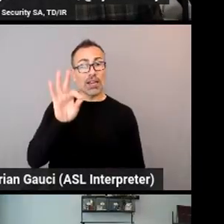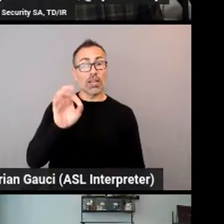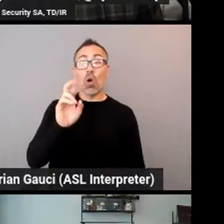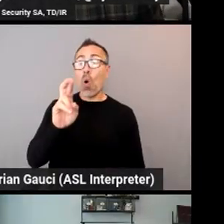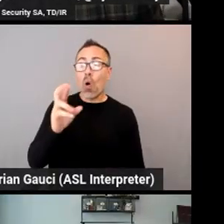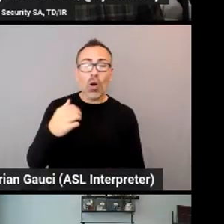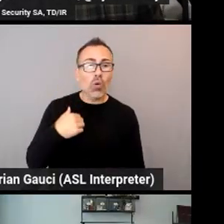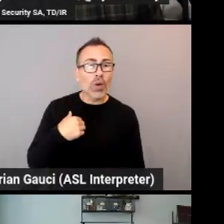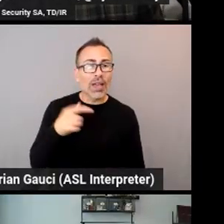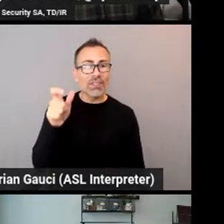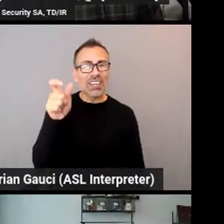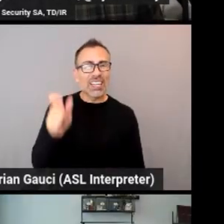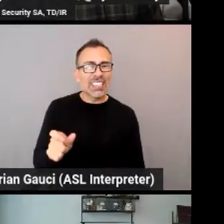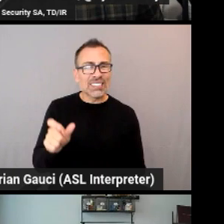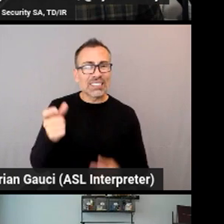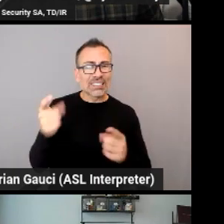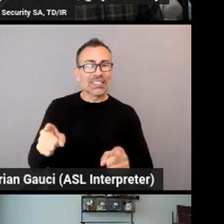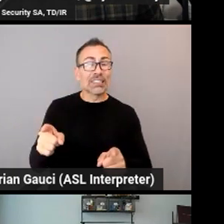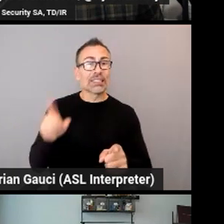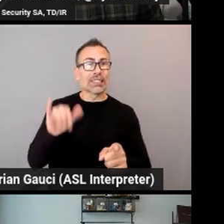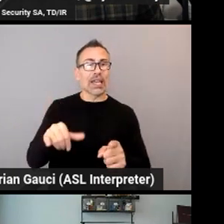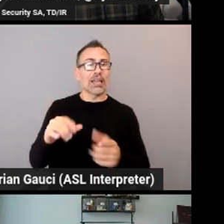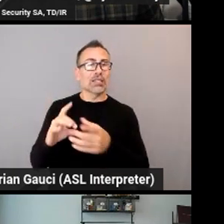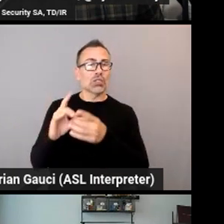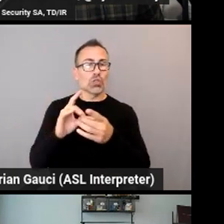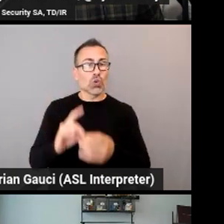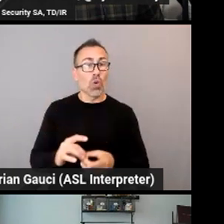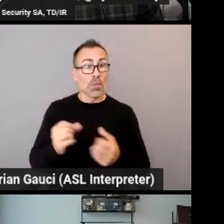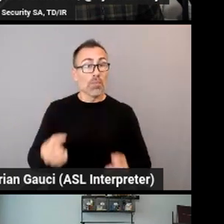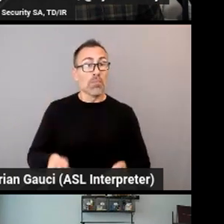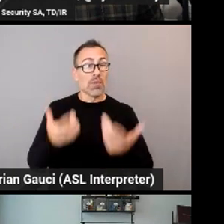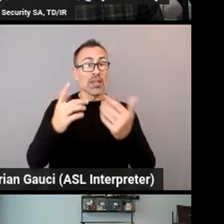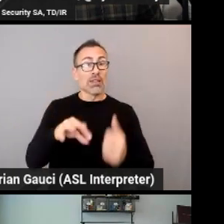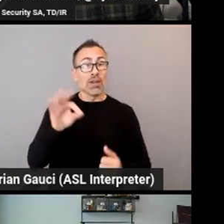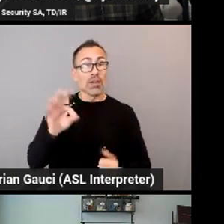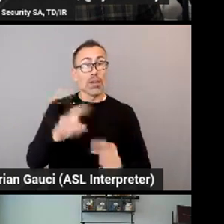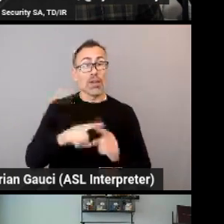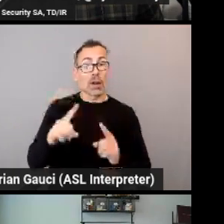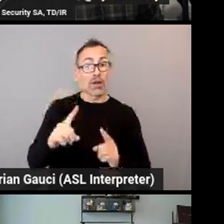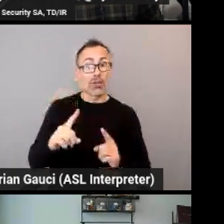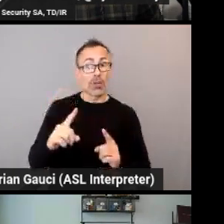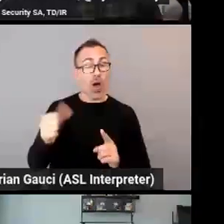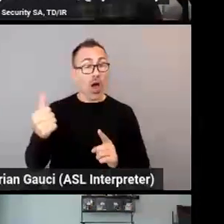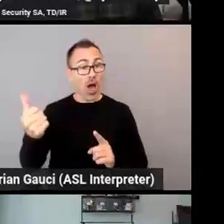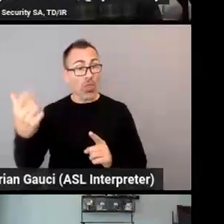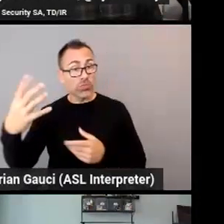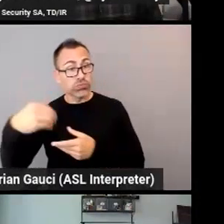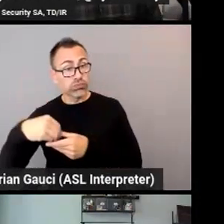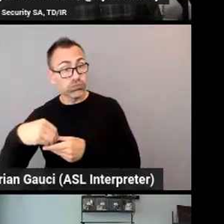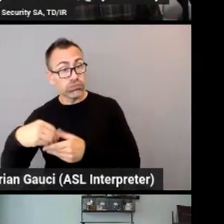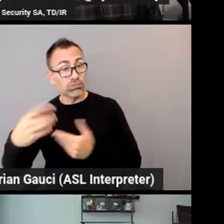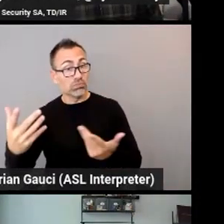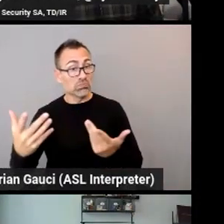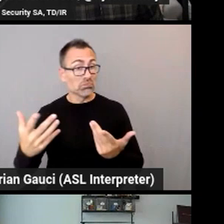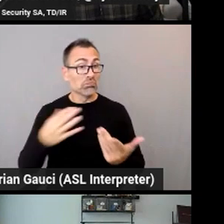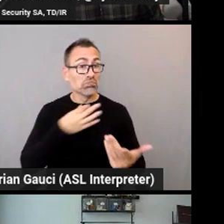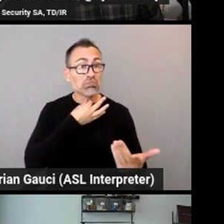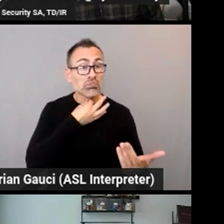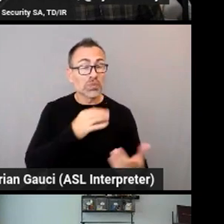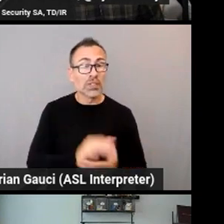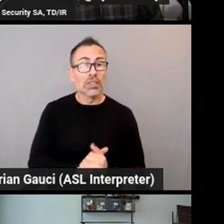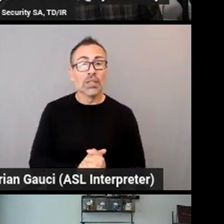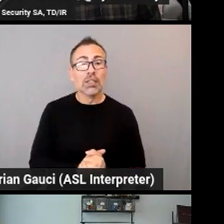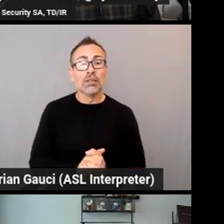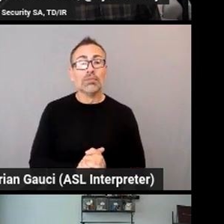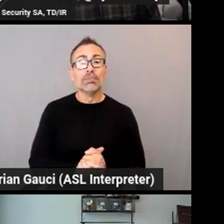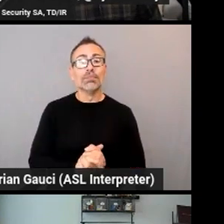is associated with a bunch of guard duty findings, but were there other instances involved in this? So I'm going to start out